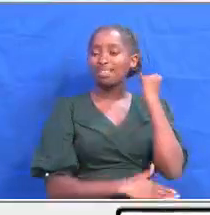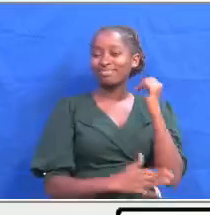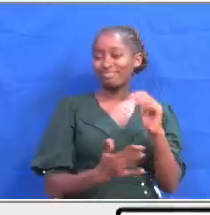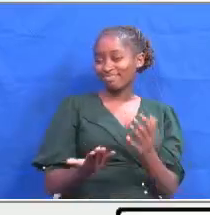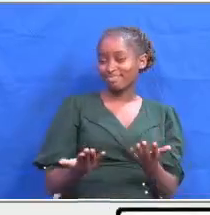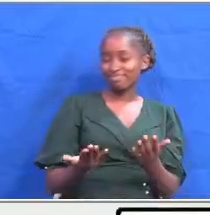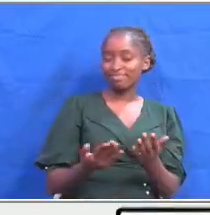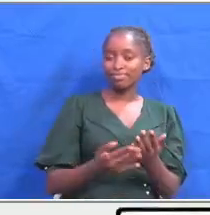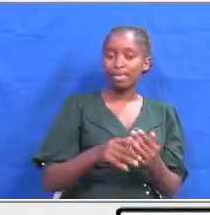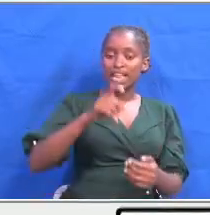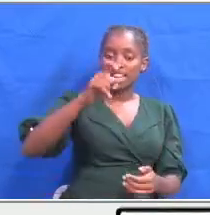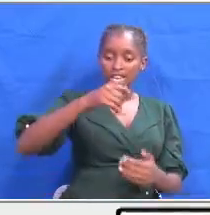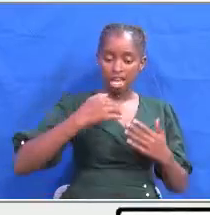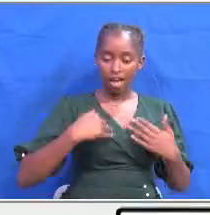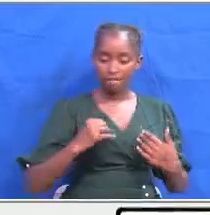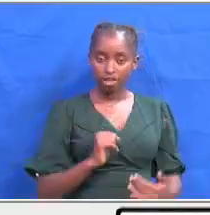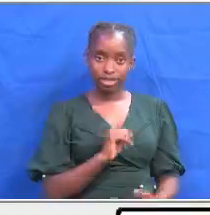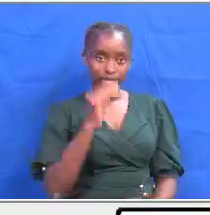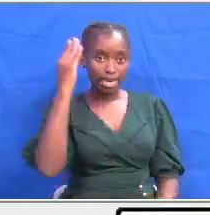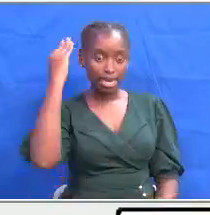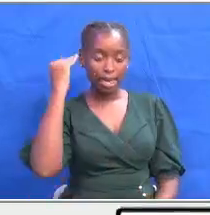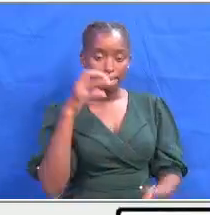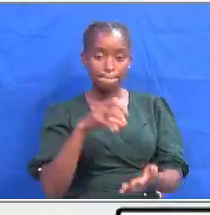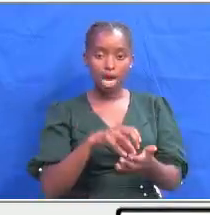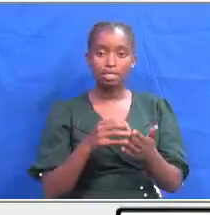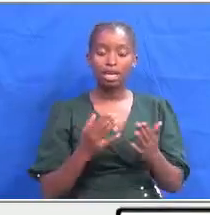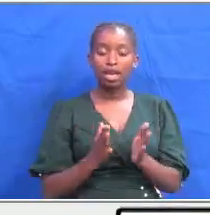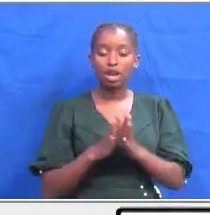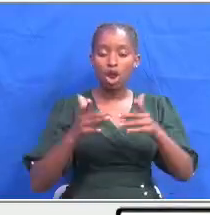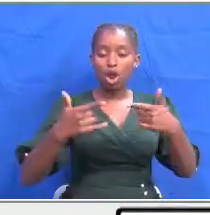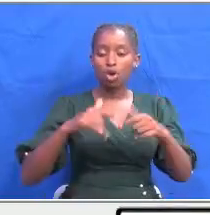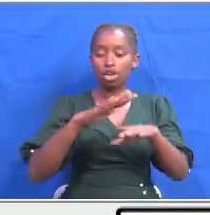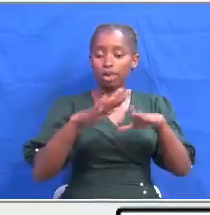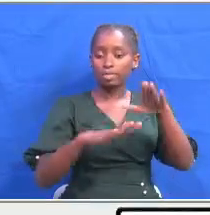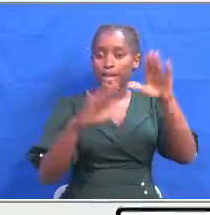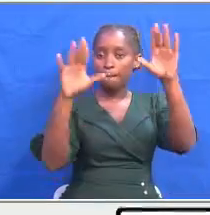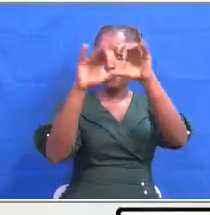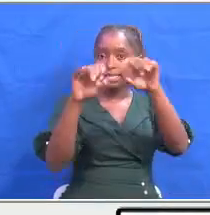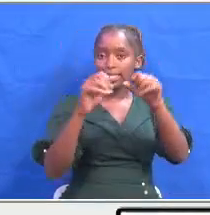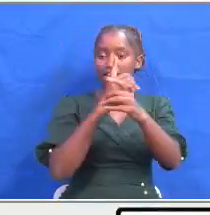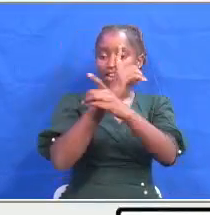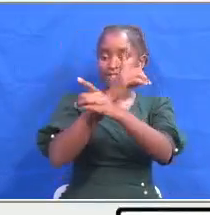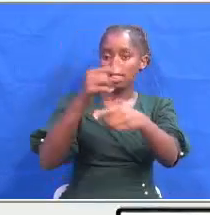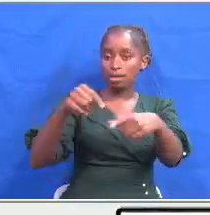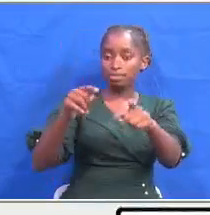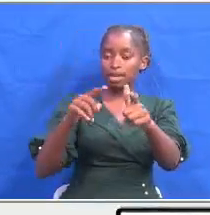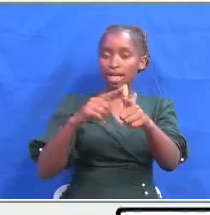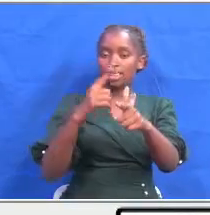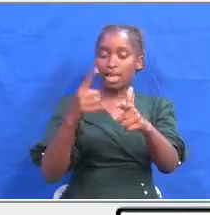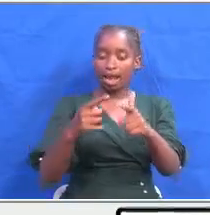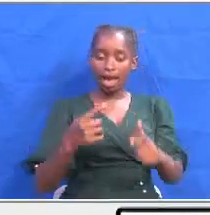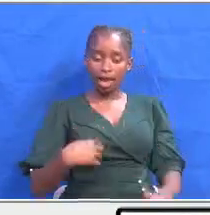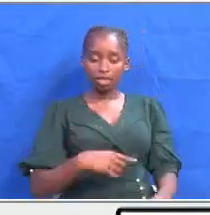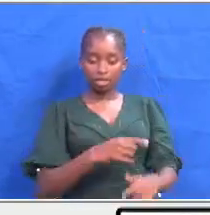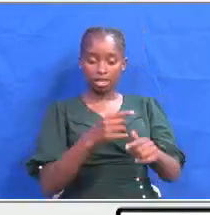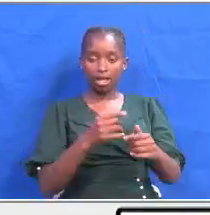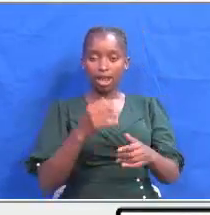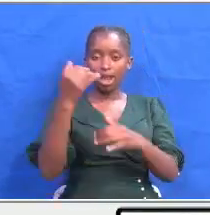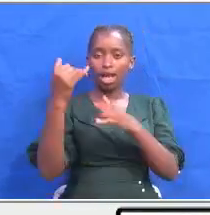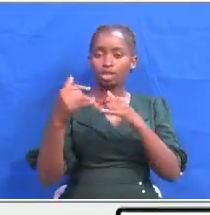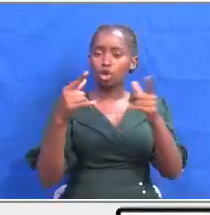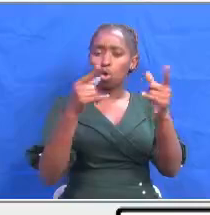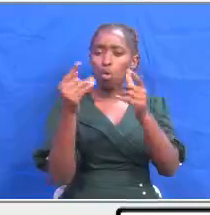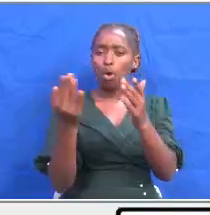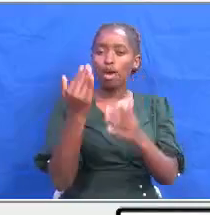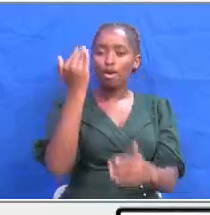this, the Senate hearing the matter, let the deputy president defend himself, let us finally probably go to court,